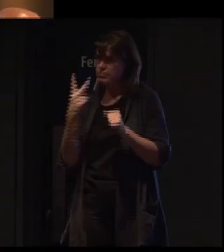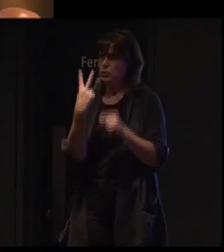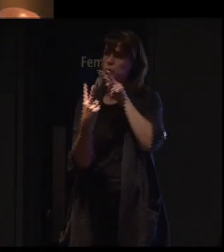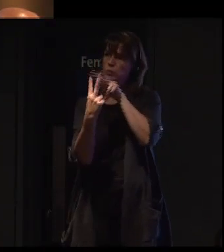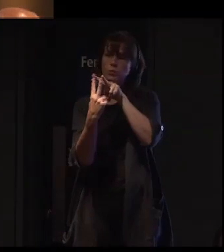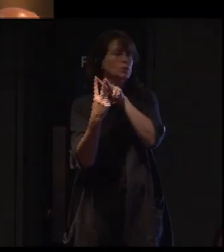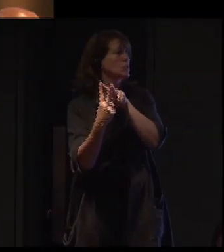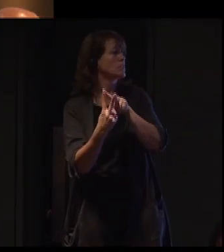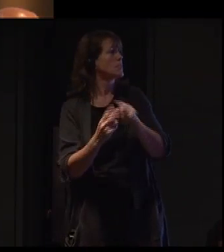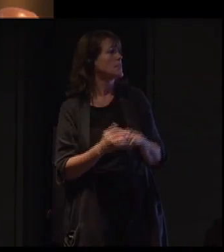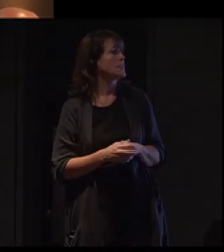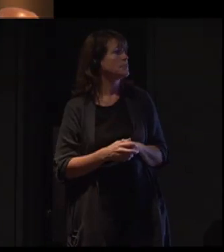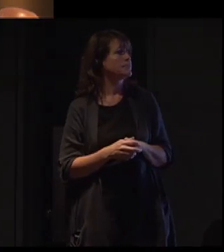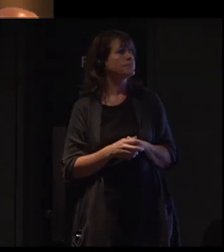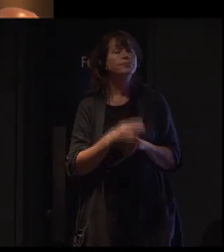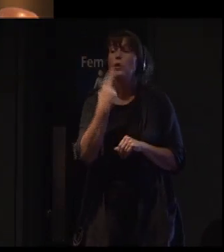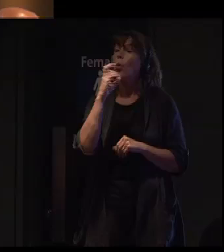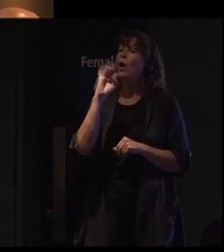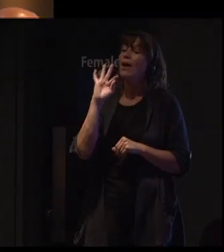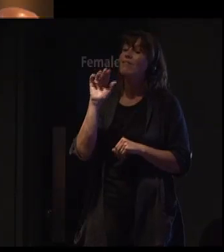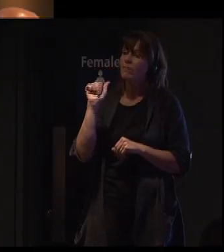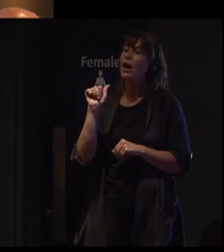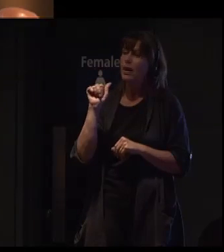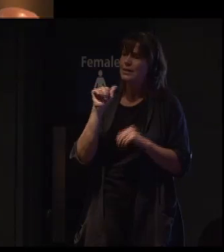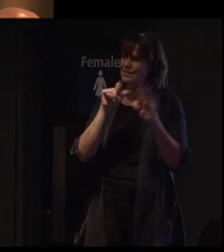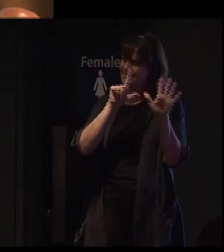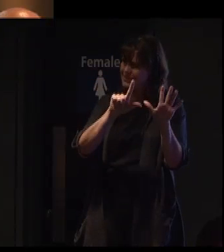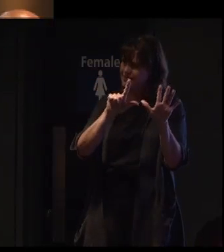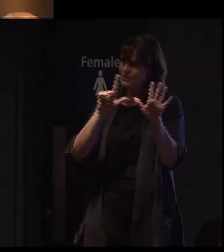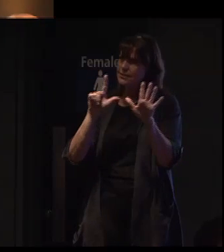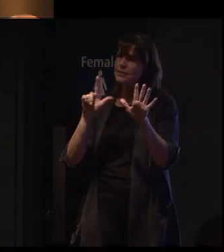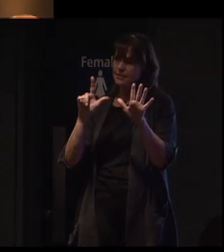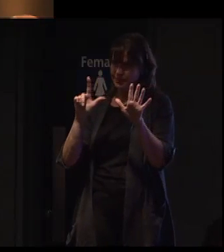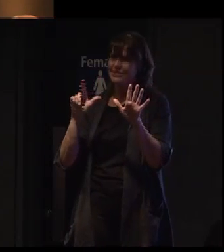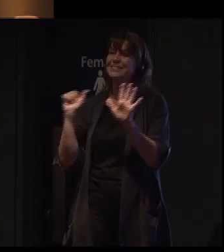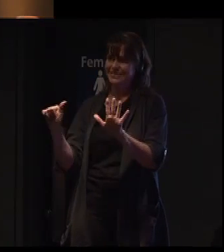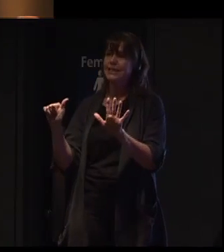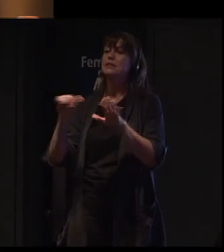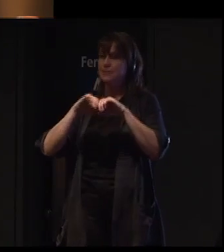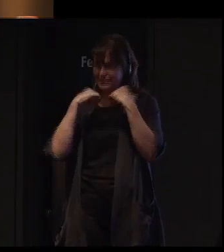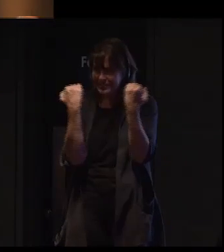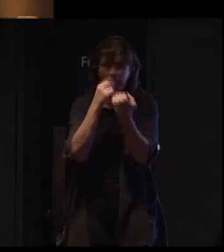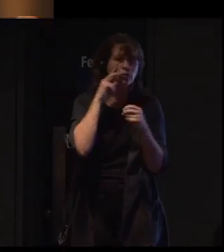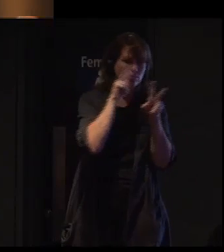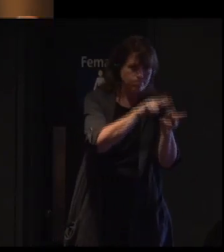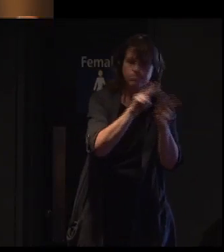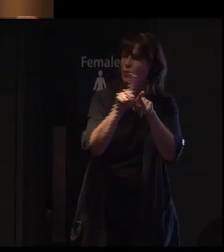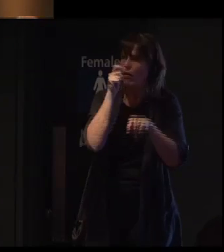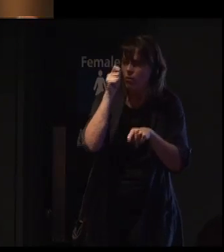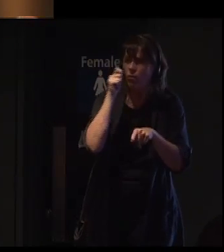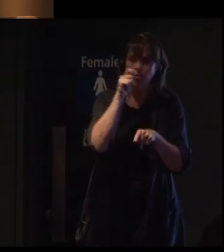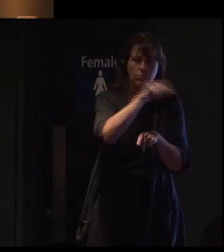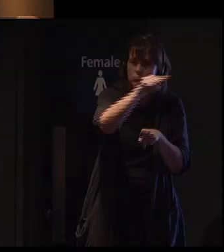were involved in organizing UEFA Champions League and UEFA Europa League matches in 2010, from the group stage onwards,